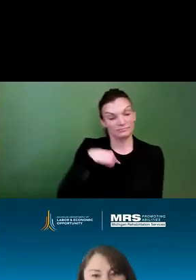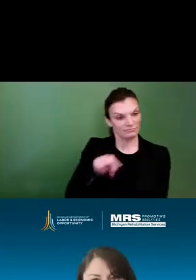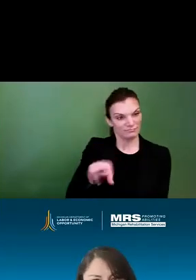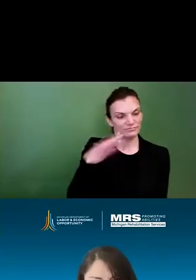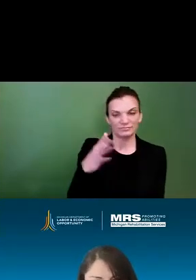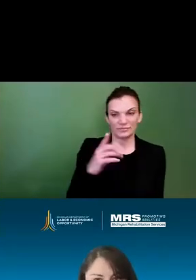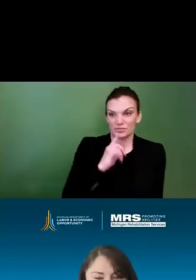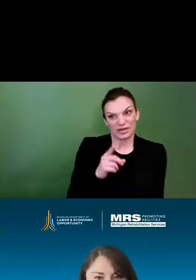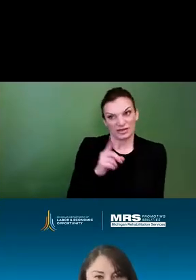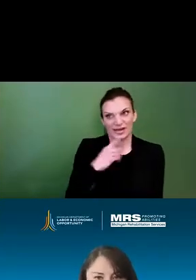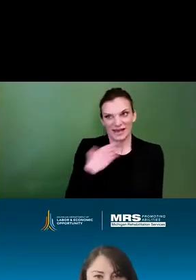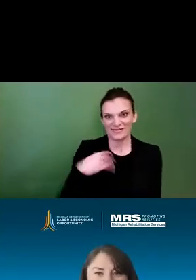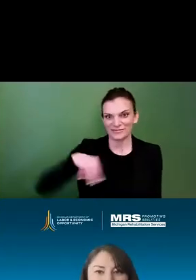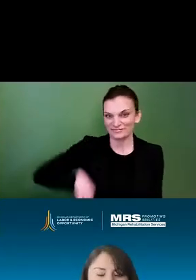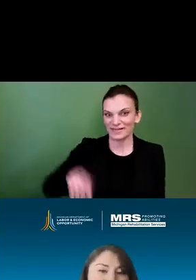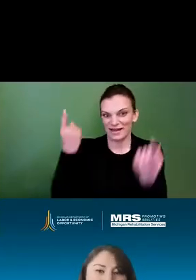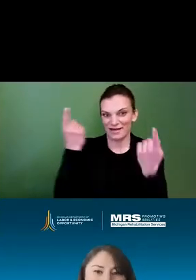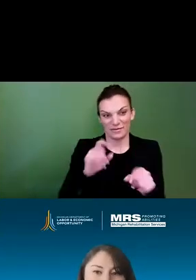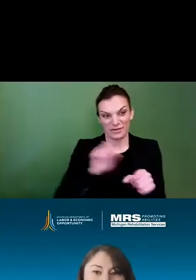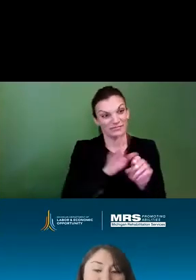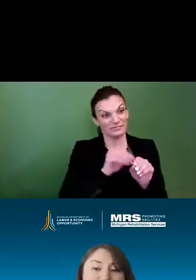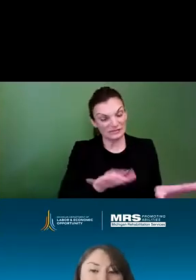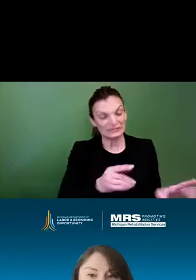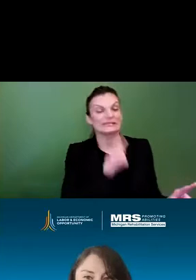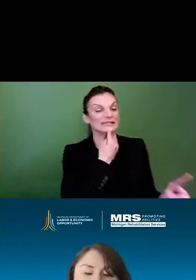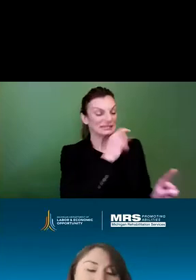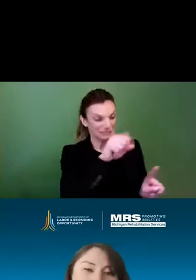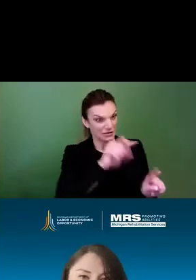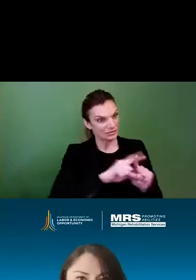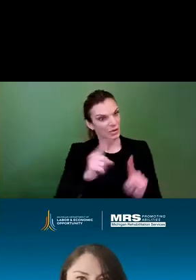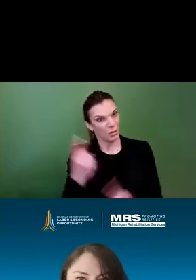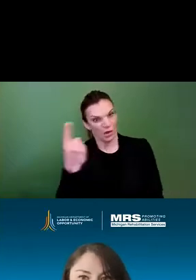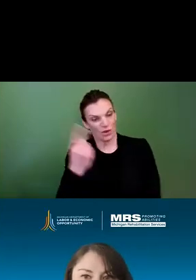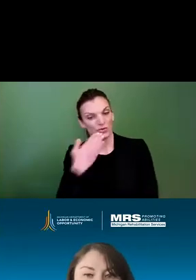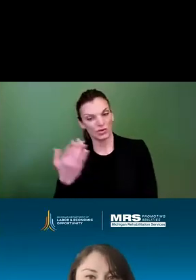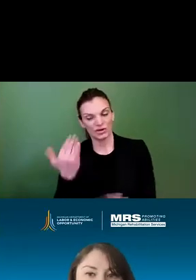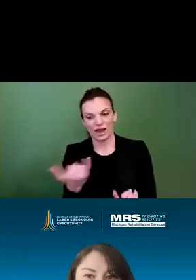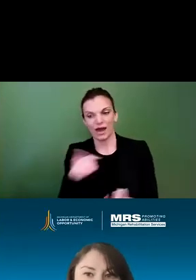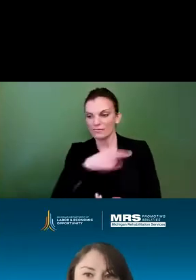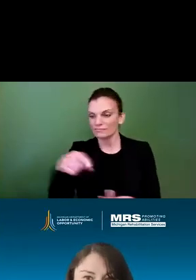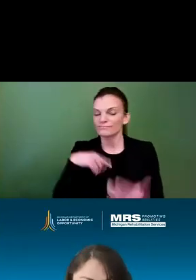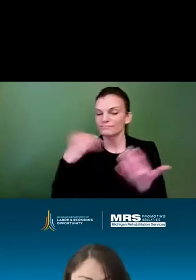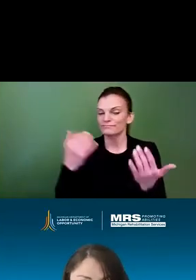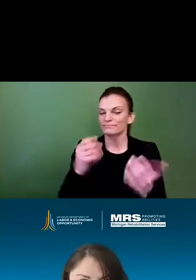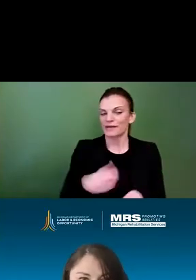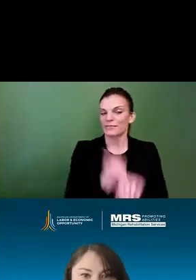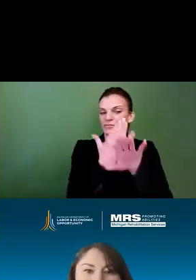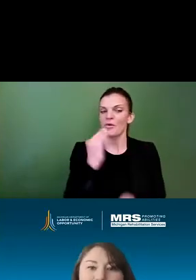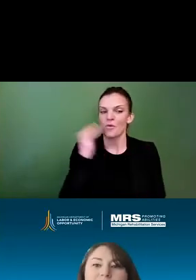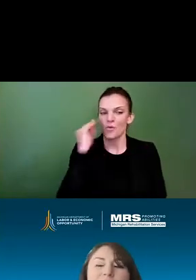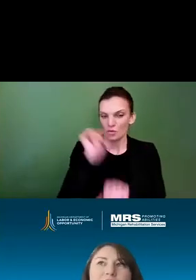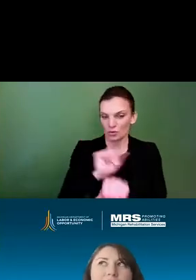and widespread adaptation for businesses to start using and implementing remote work